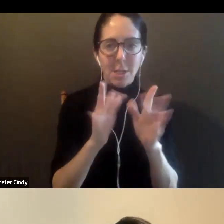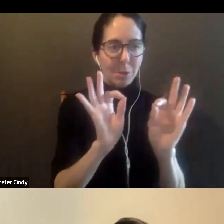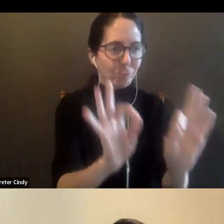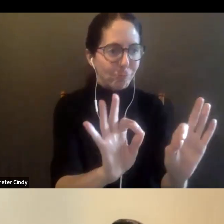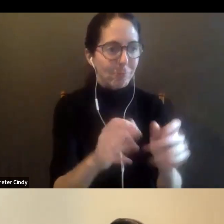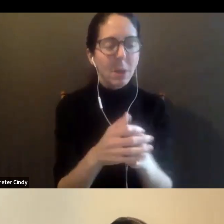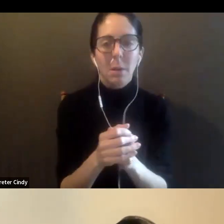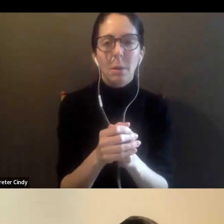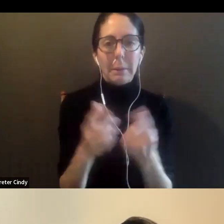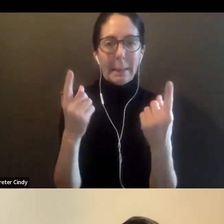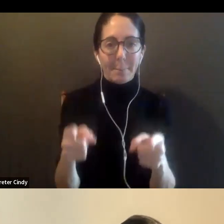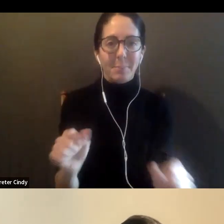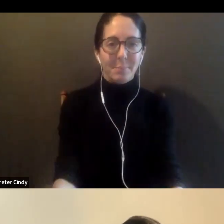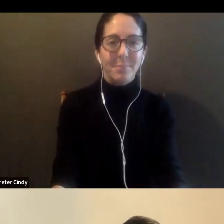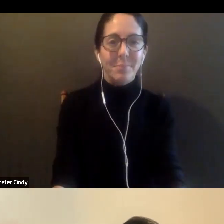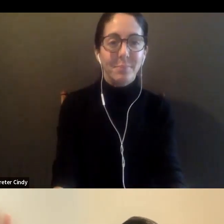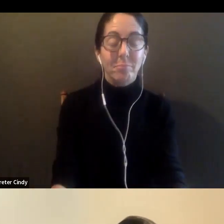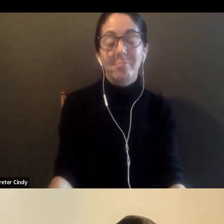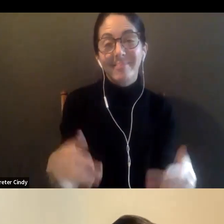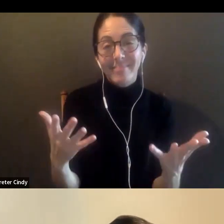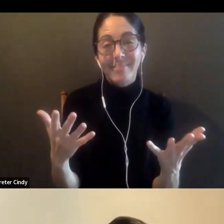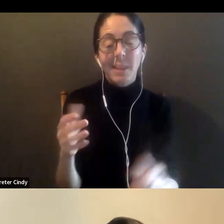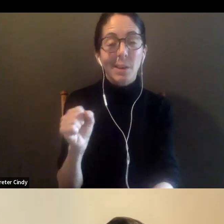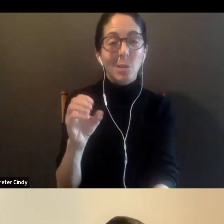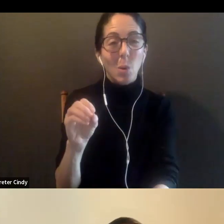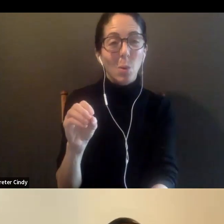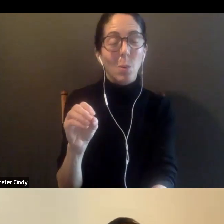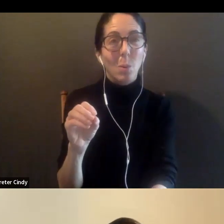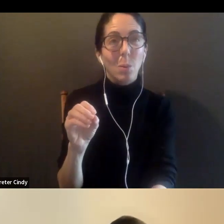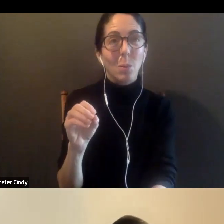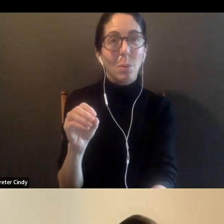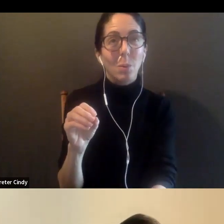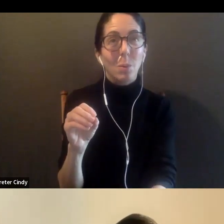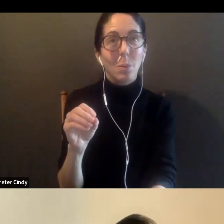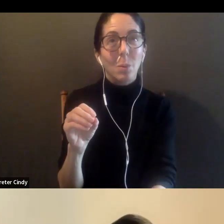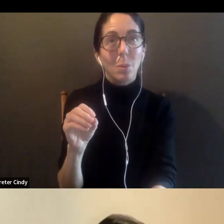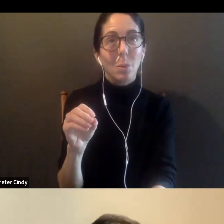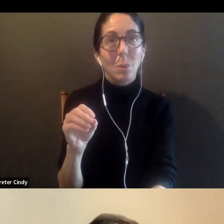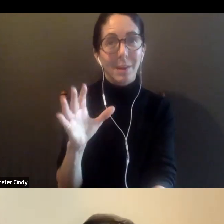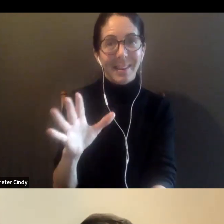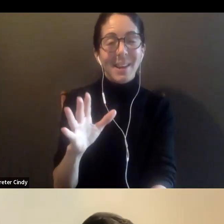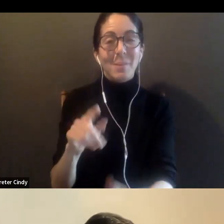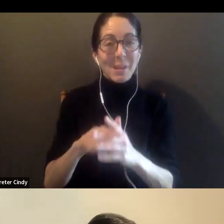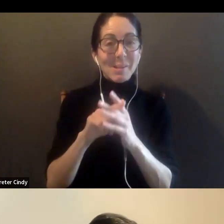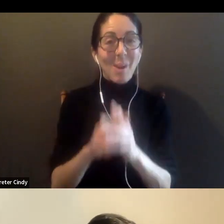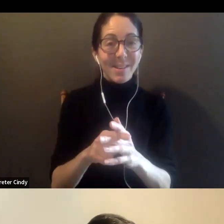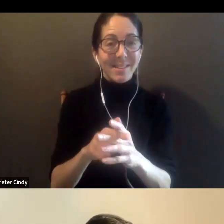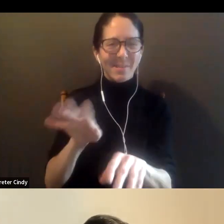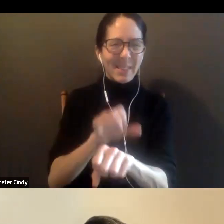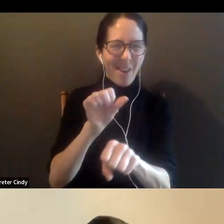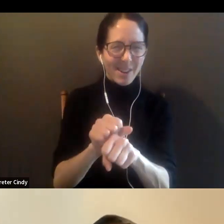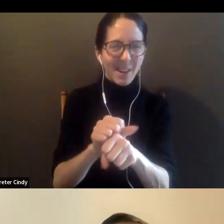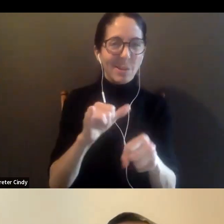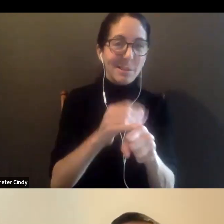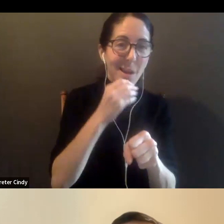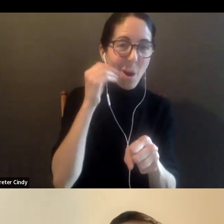so forth. And because of that sort of I'm going to say rushed beginning, you know, lockdown